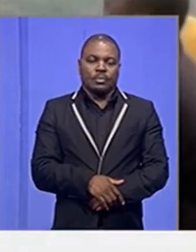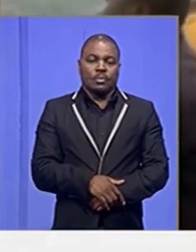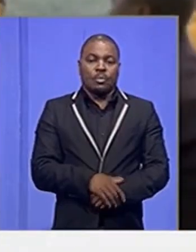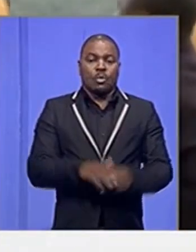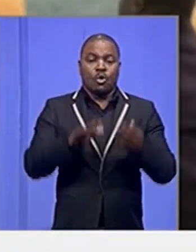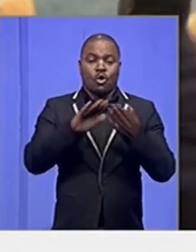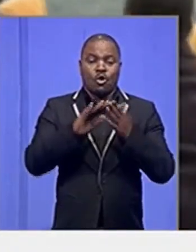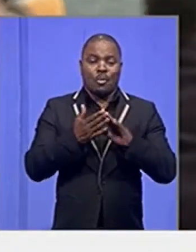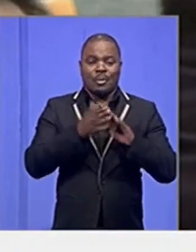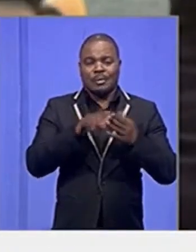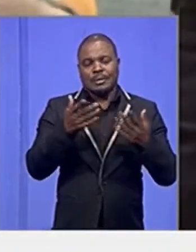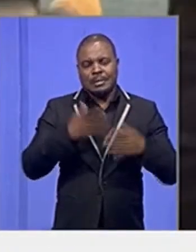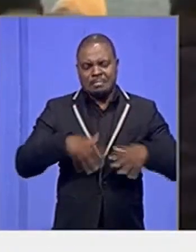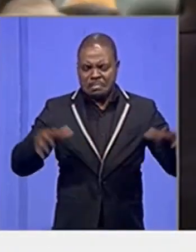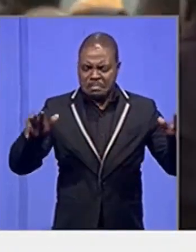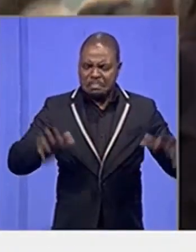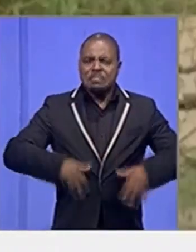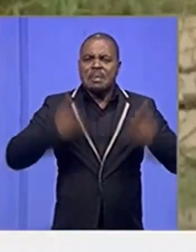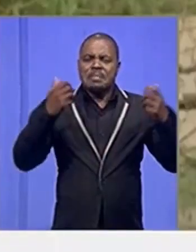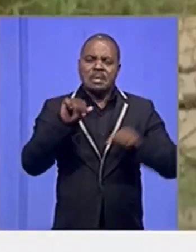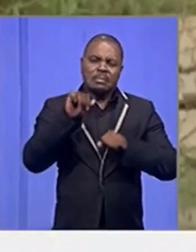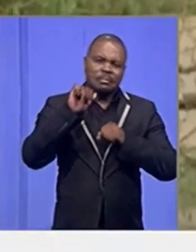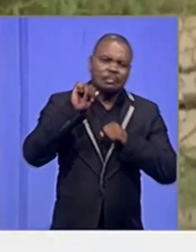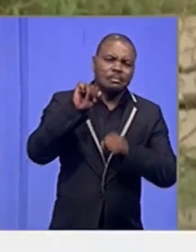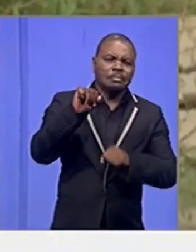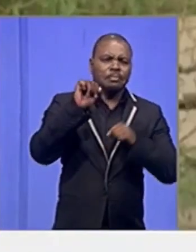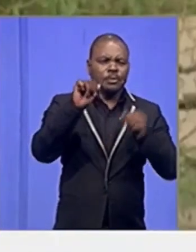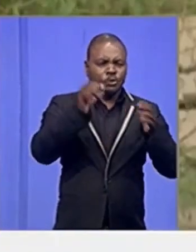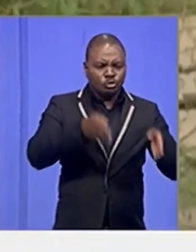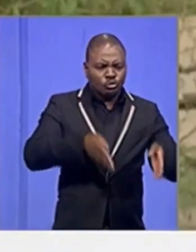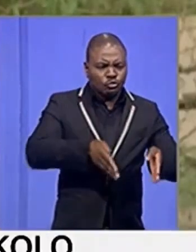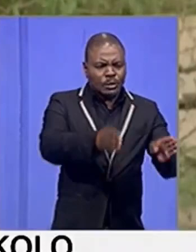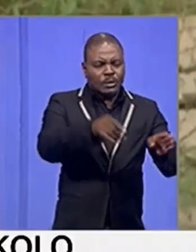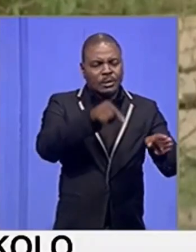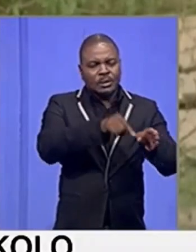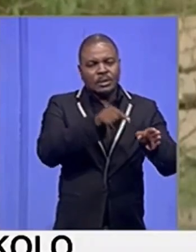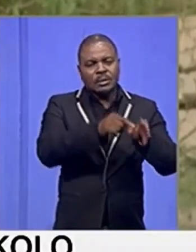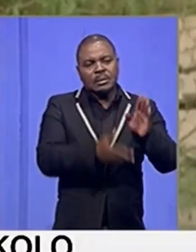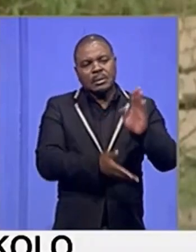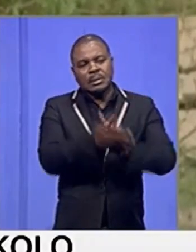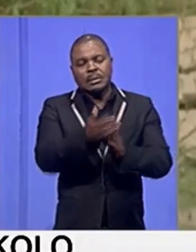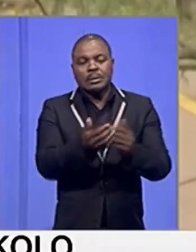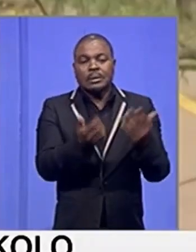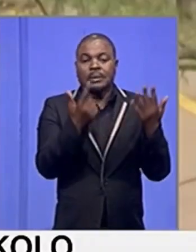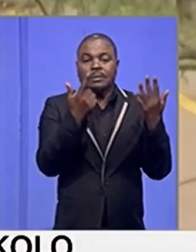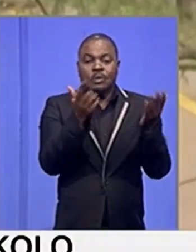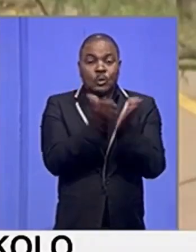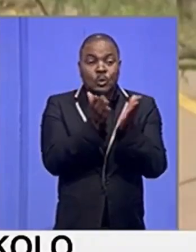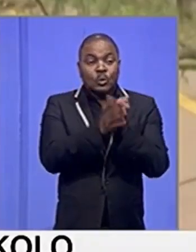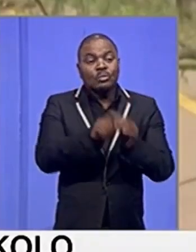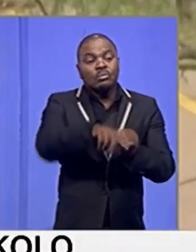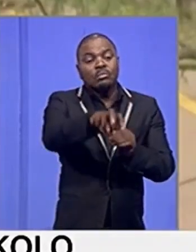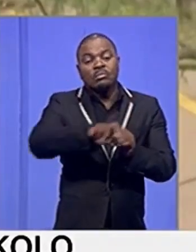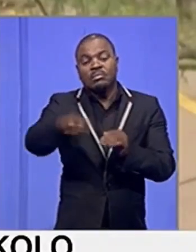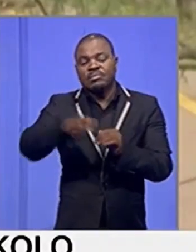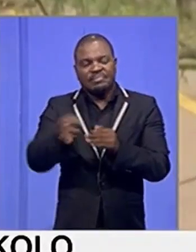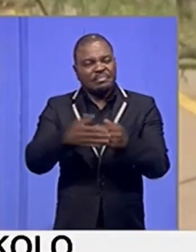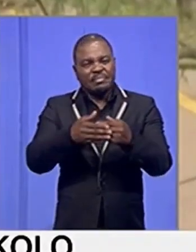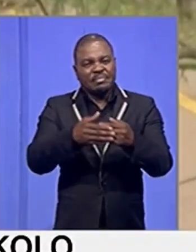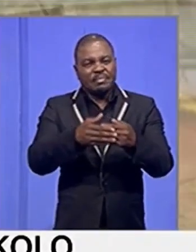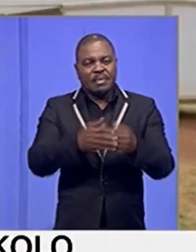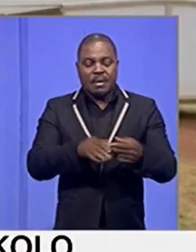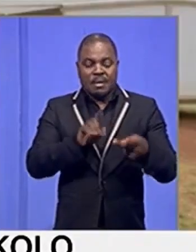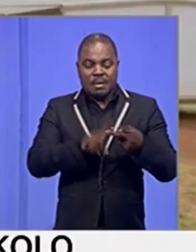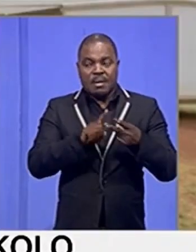Badudu ba ba go ba le bogale ba dirile di tshupetse le go thiba mebila yeo e lebile go dikolong tse shupa. Boipiletso ke gore kgoro ya thuto